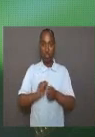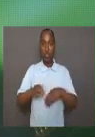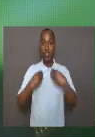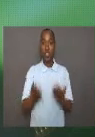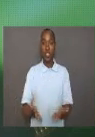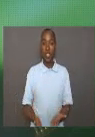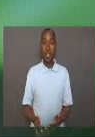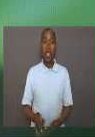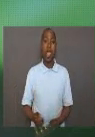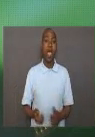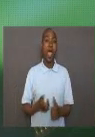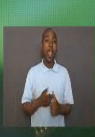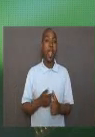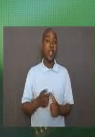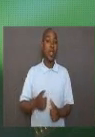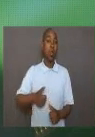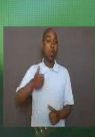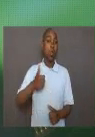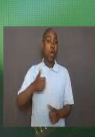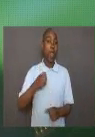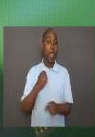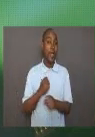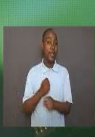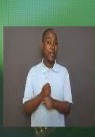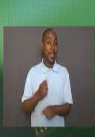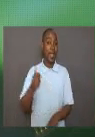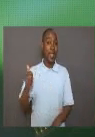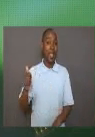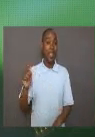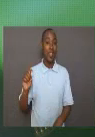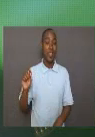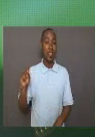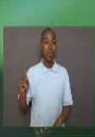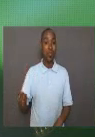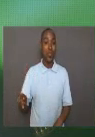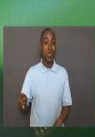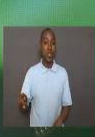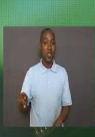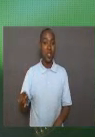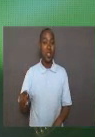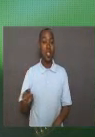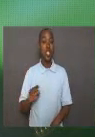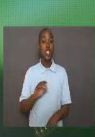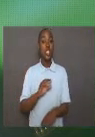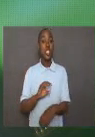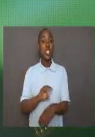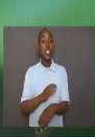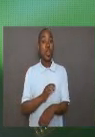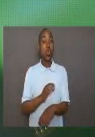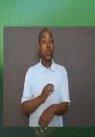One of the main functions of ATP is to build up